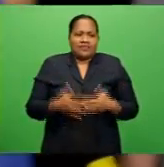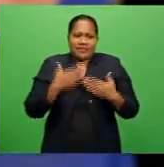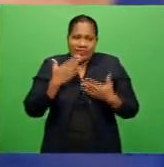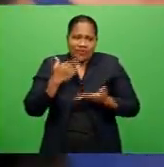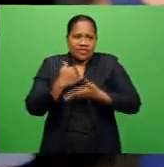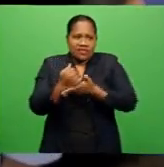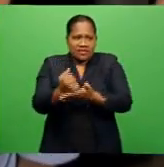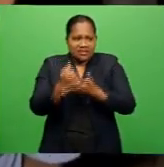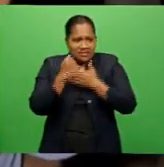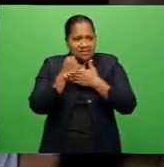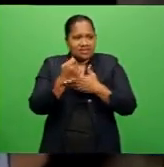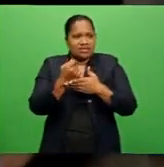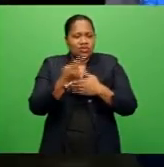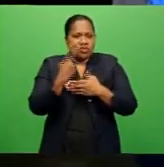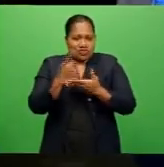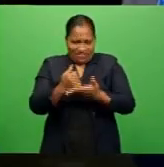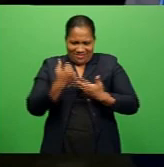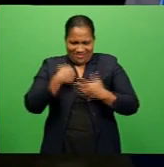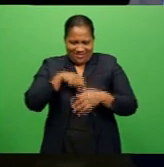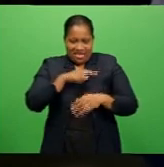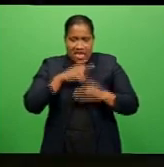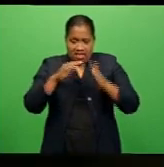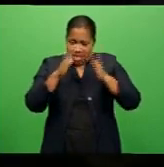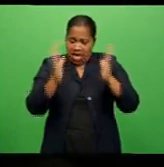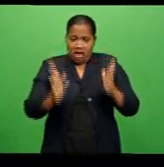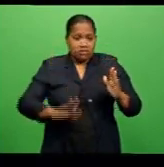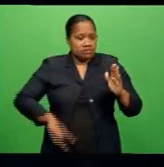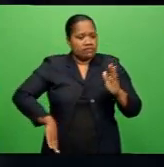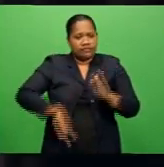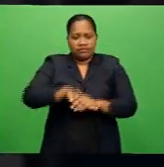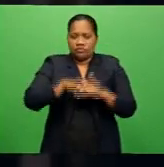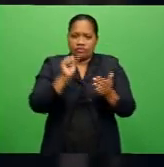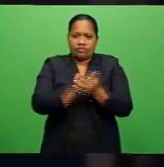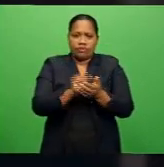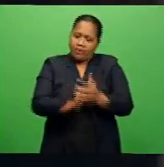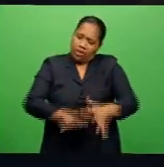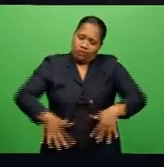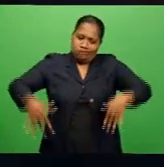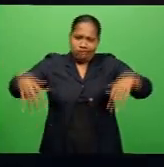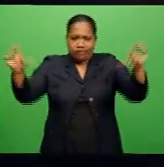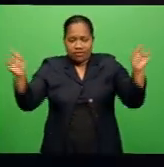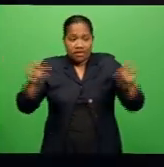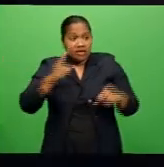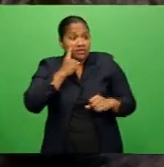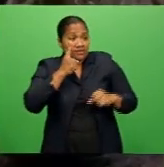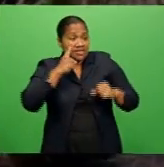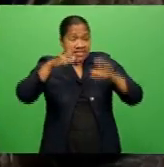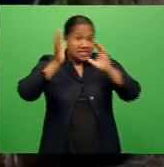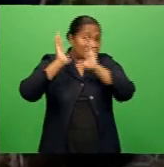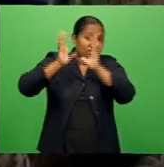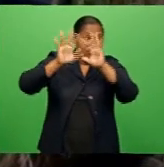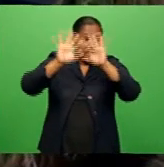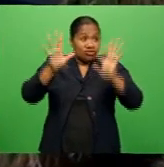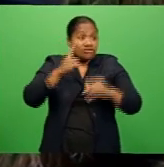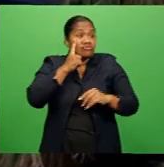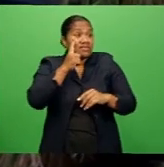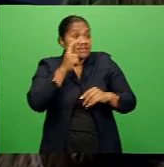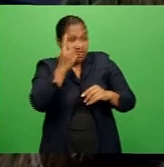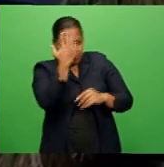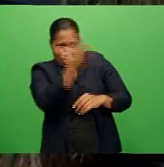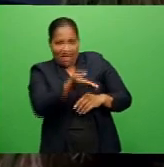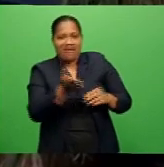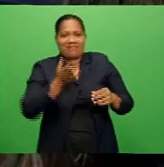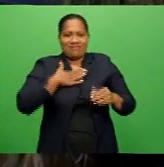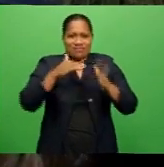our lives back on track. My house is completely gone. If you look up the coconut tree, you'll see pieces of my house all the way up